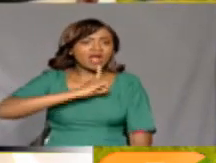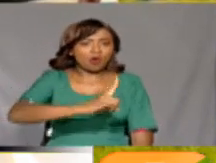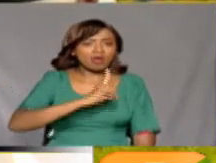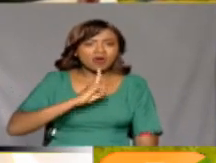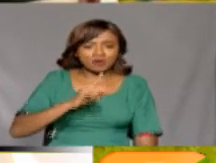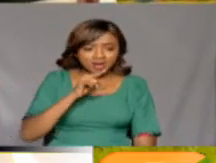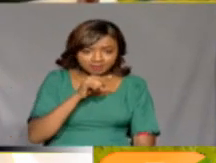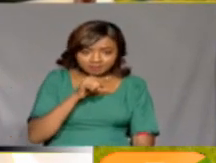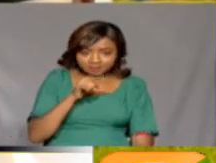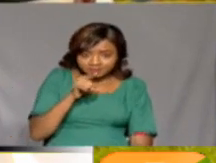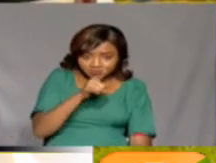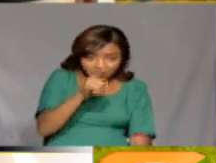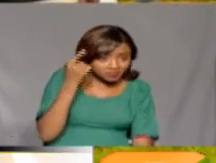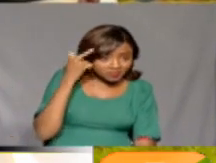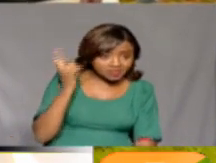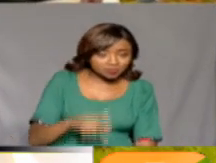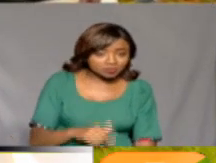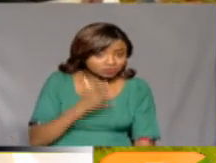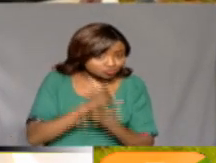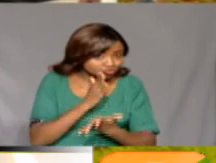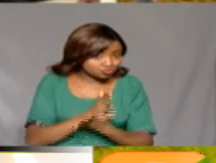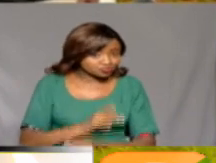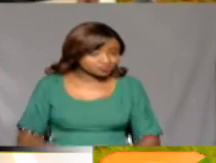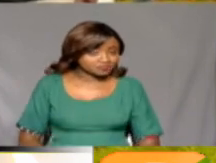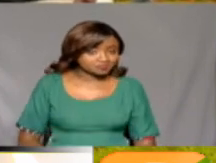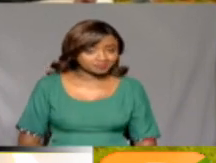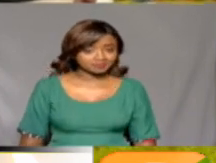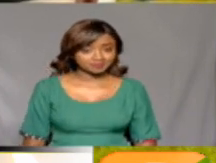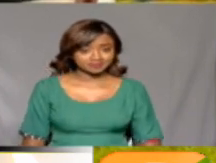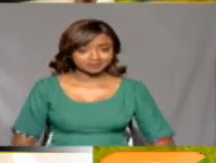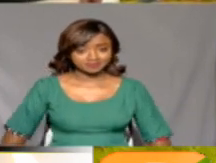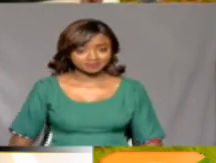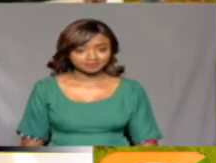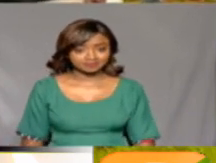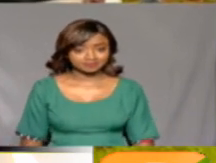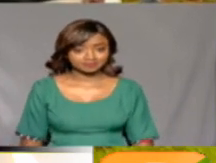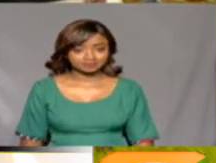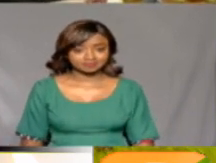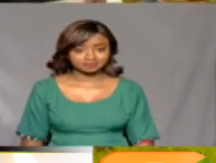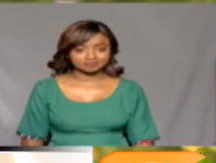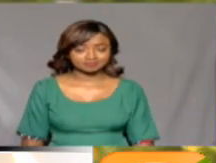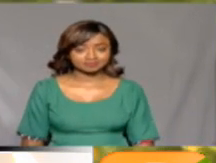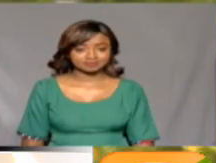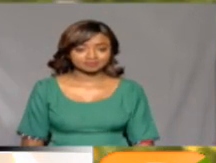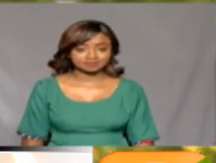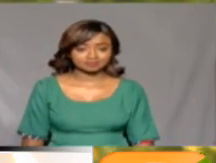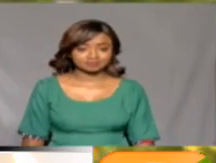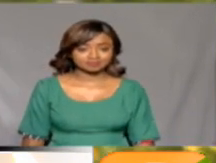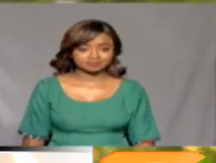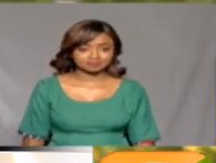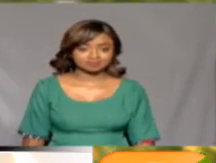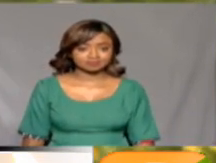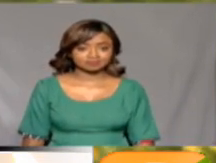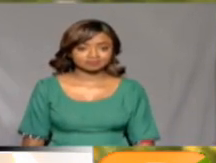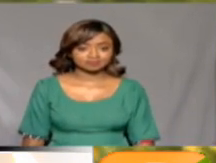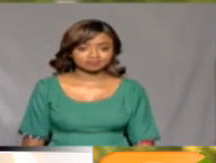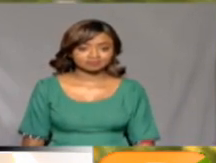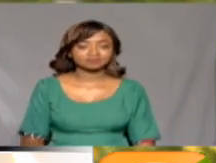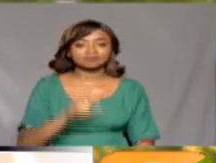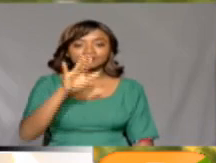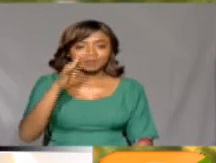opposition, or those who are clamoring for an opposition. You know, Moi lived in a different